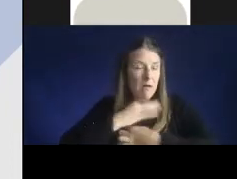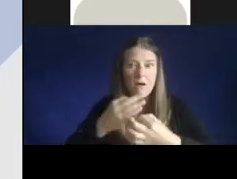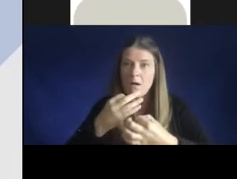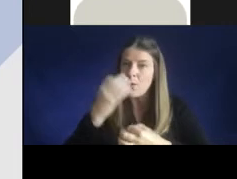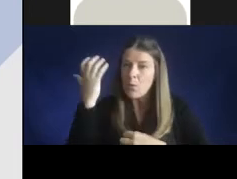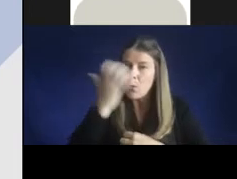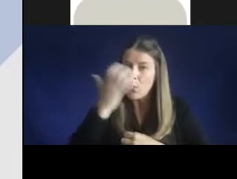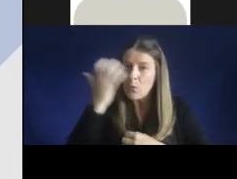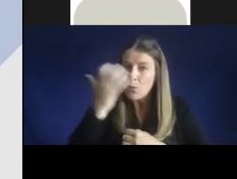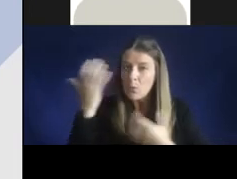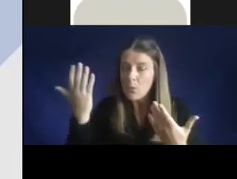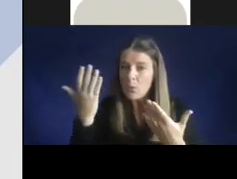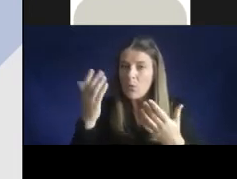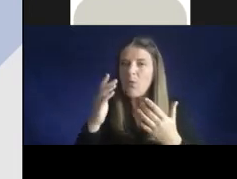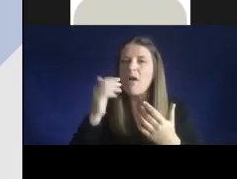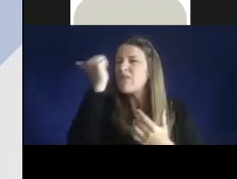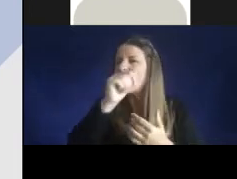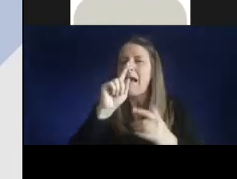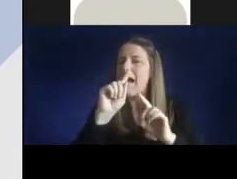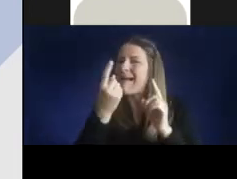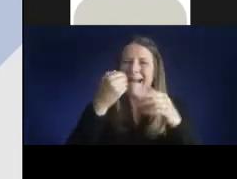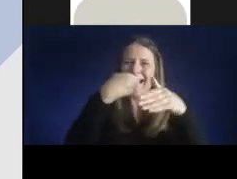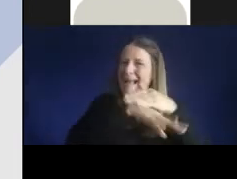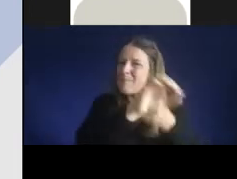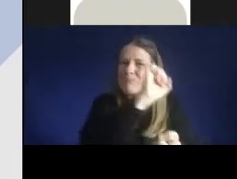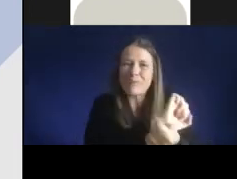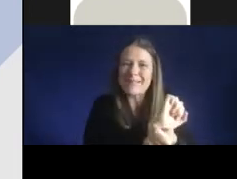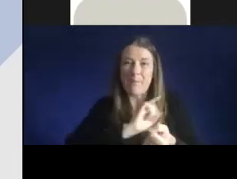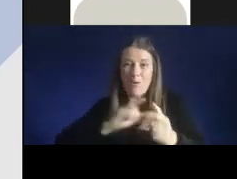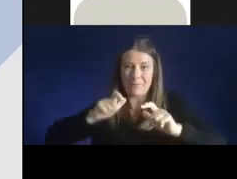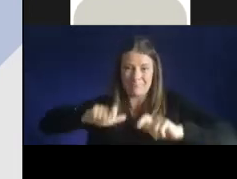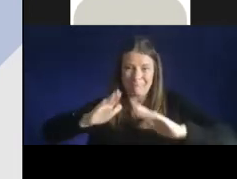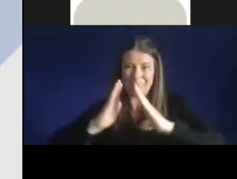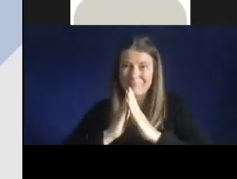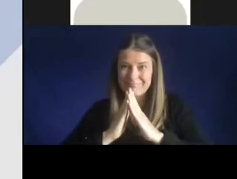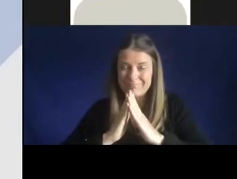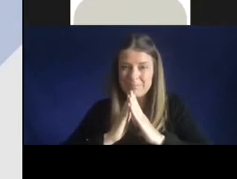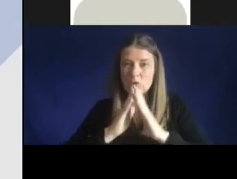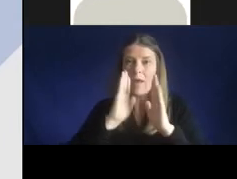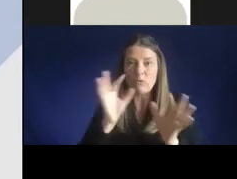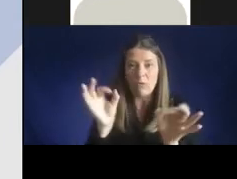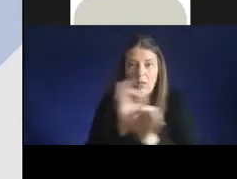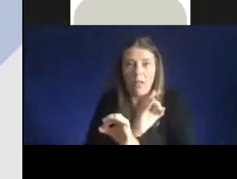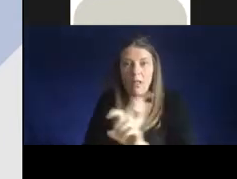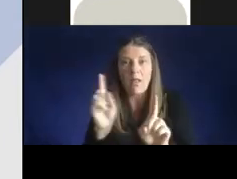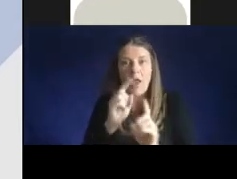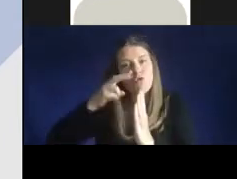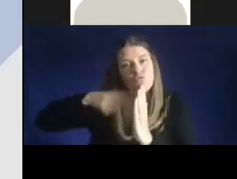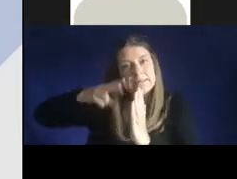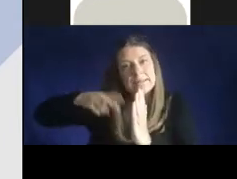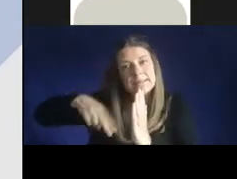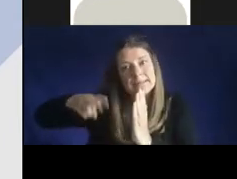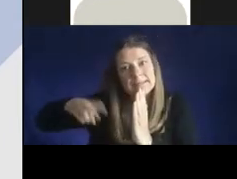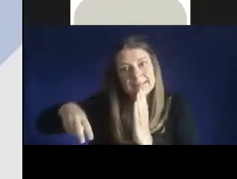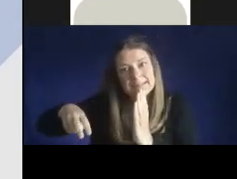I, of course, could not do this. Instead, I spent a lot of time reading. I'm aware that had